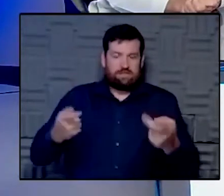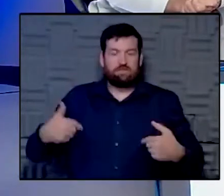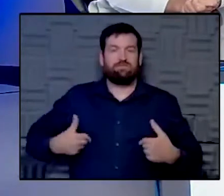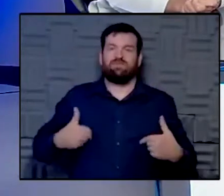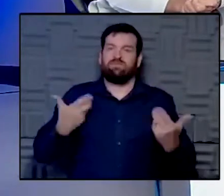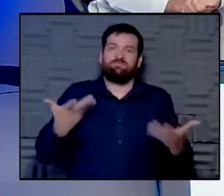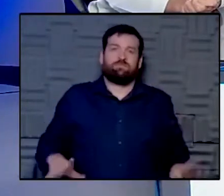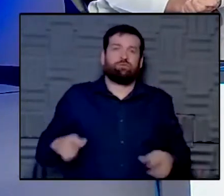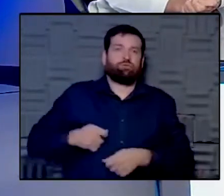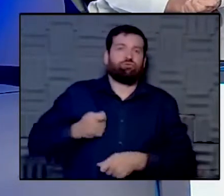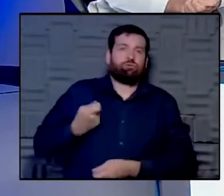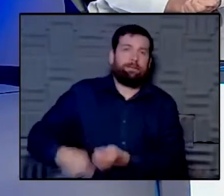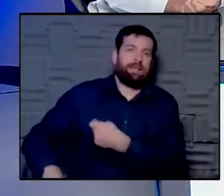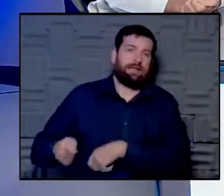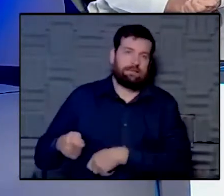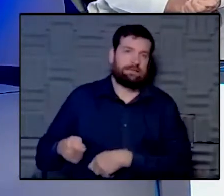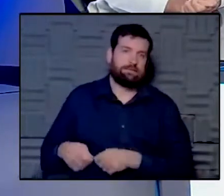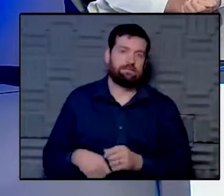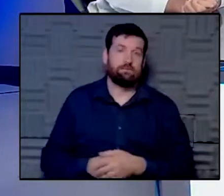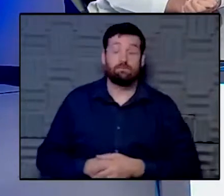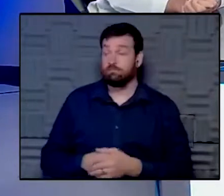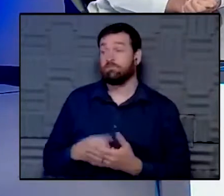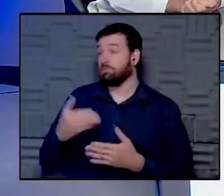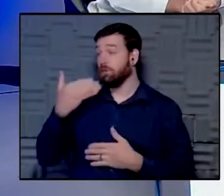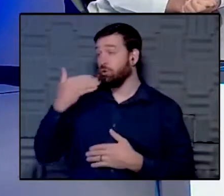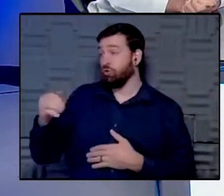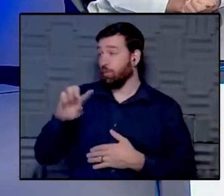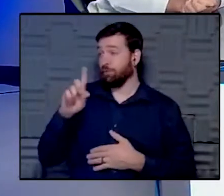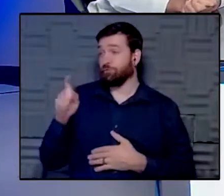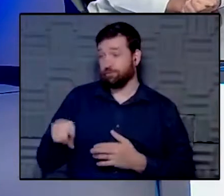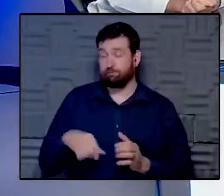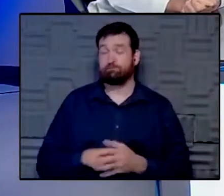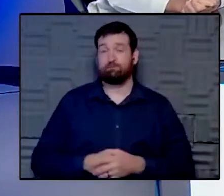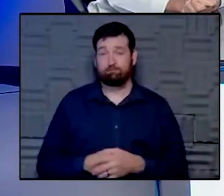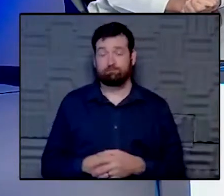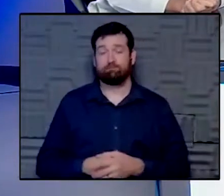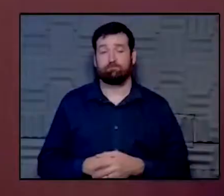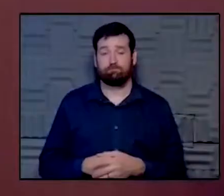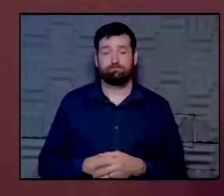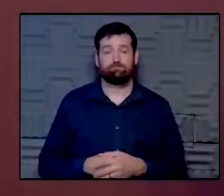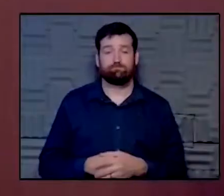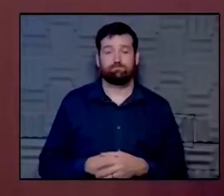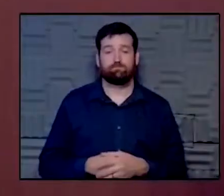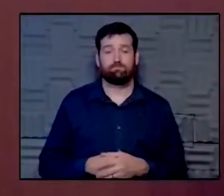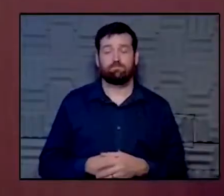post-transplant. Yeah, that's a great question. It is a good question, and I think